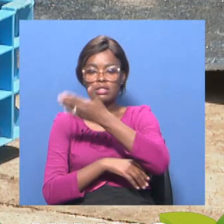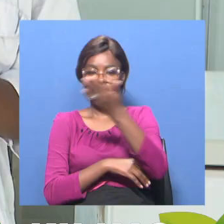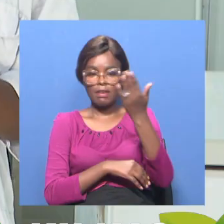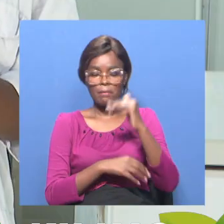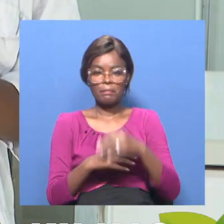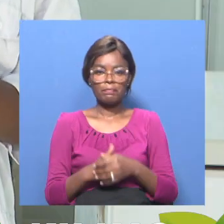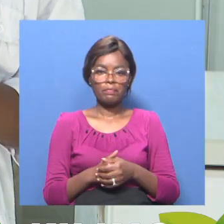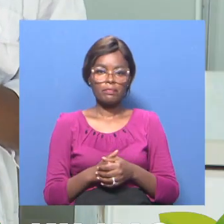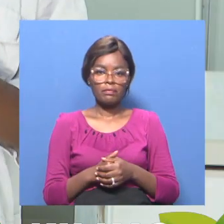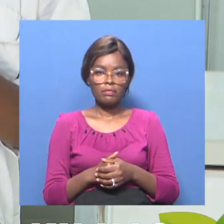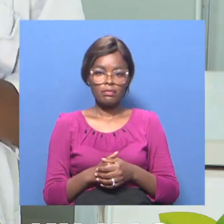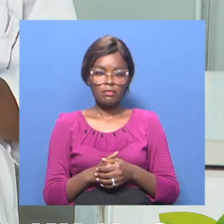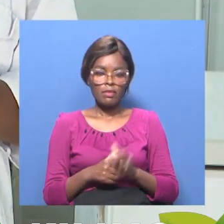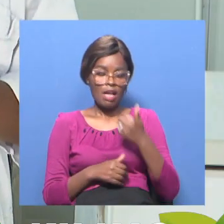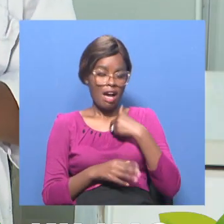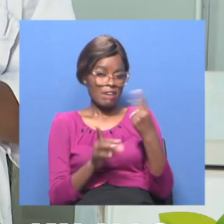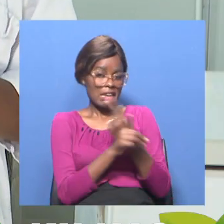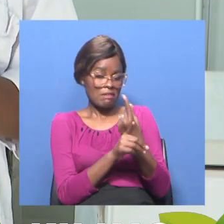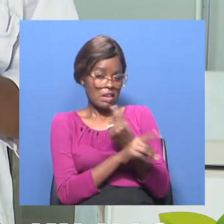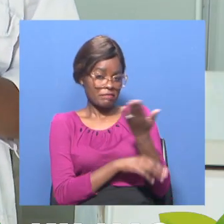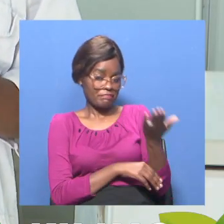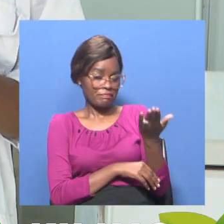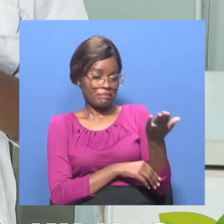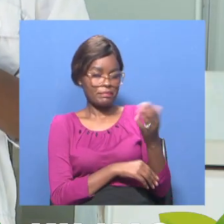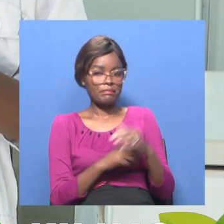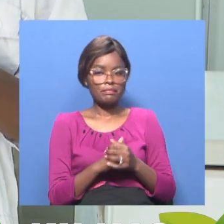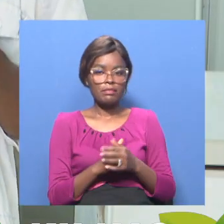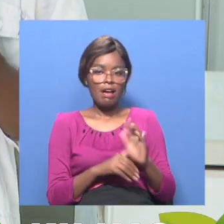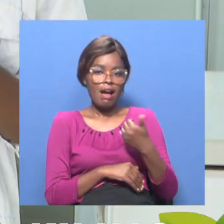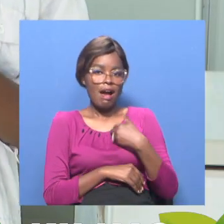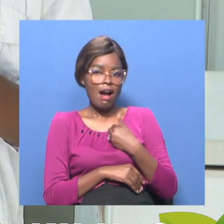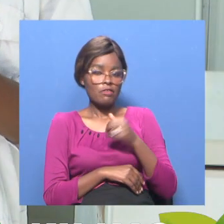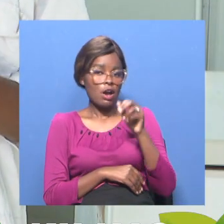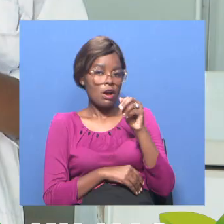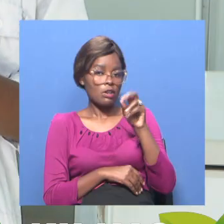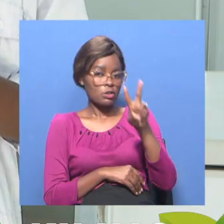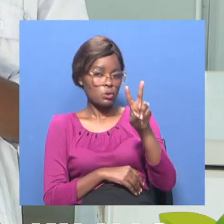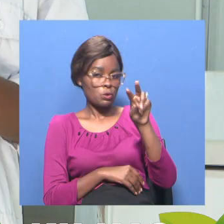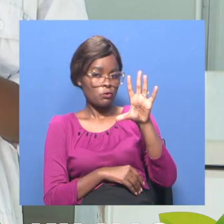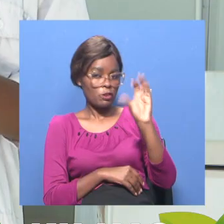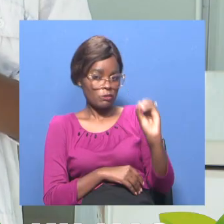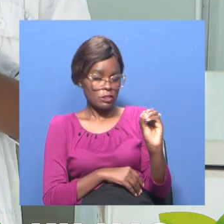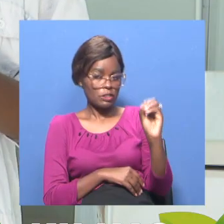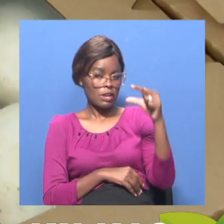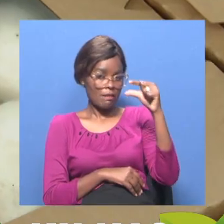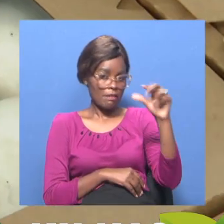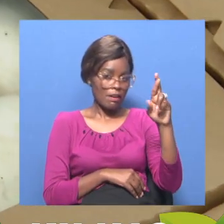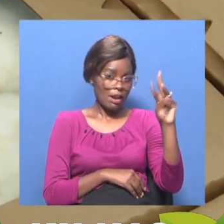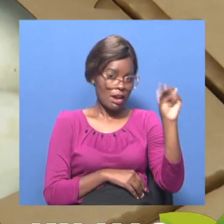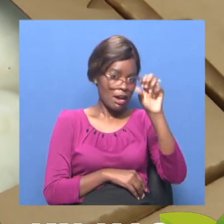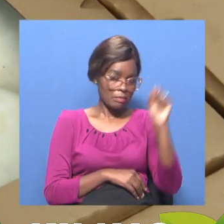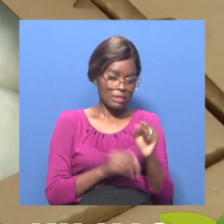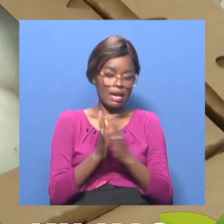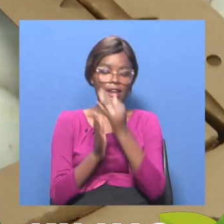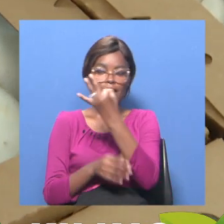Yes. We have different packages for the produce. We have a 200 gram package and also a